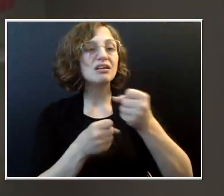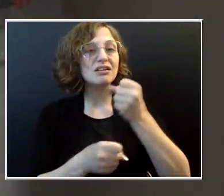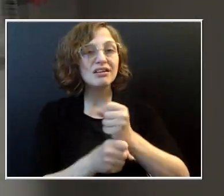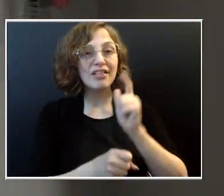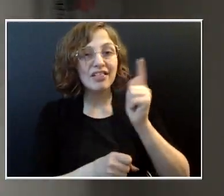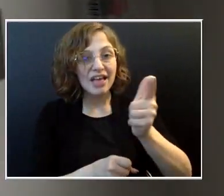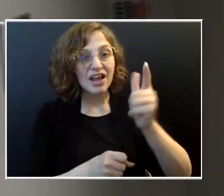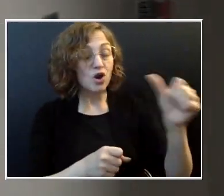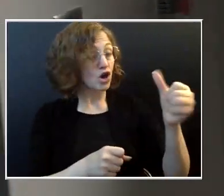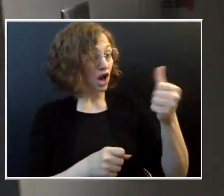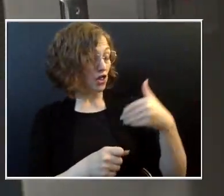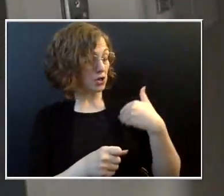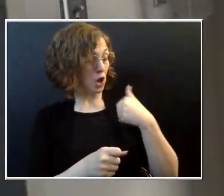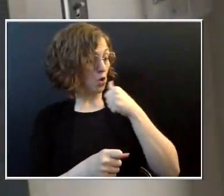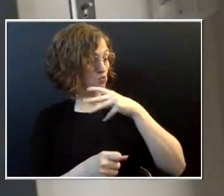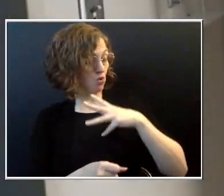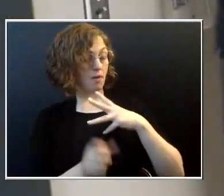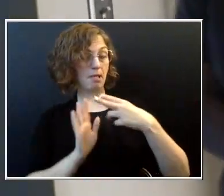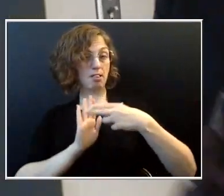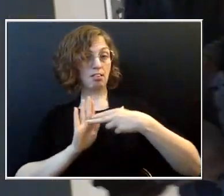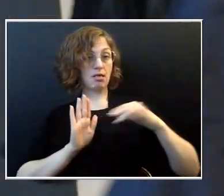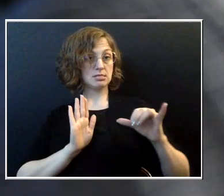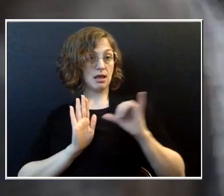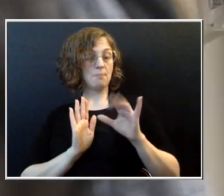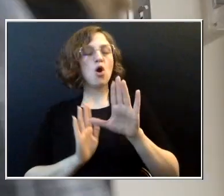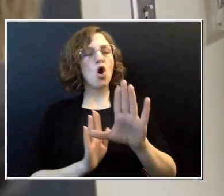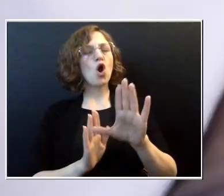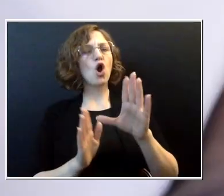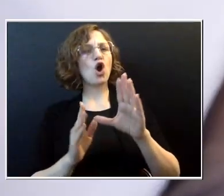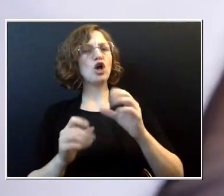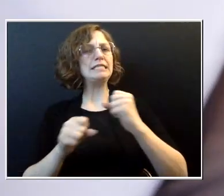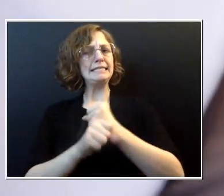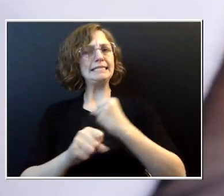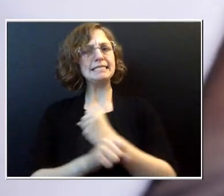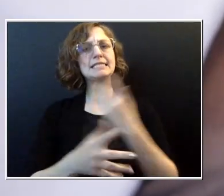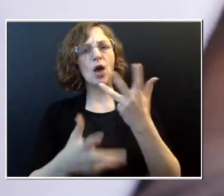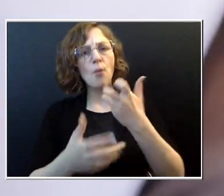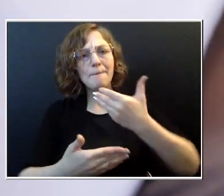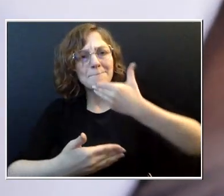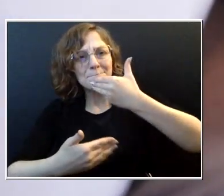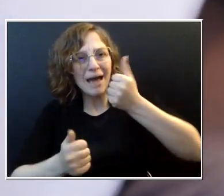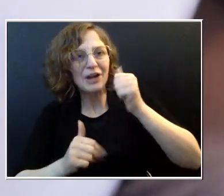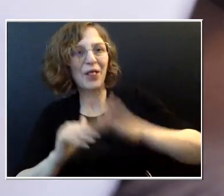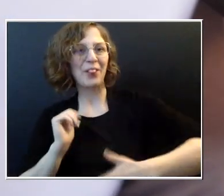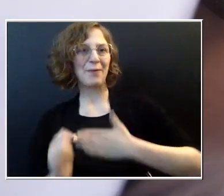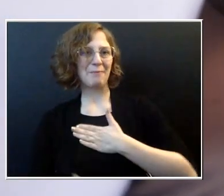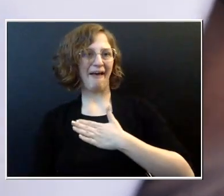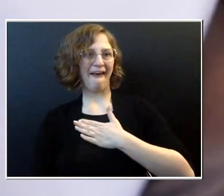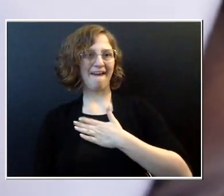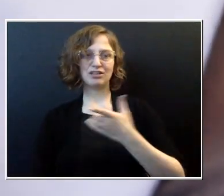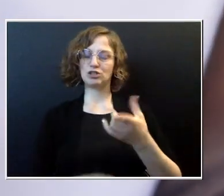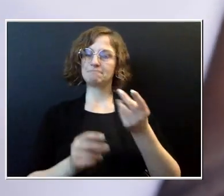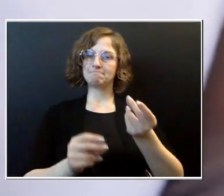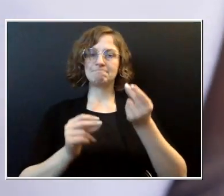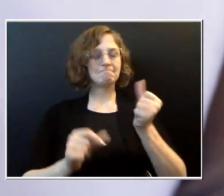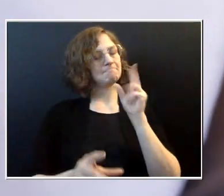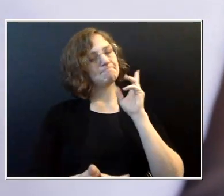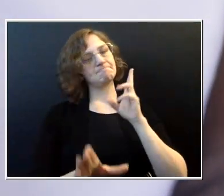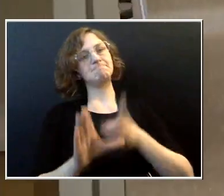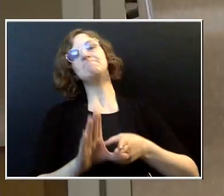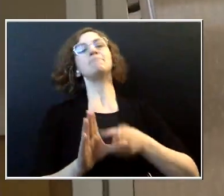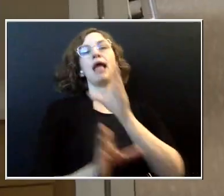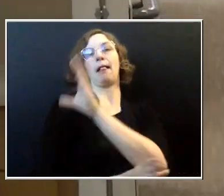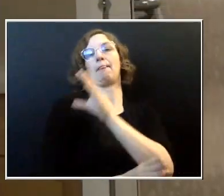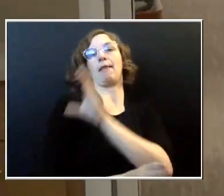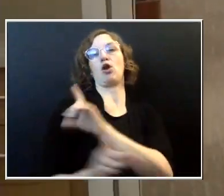diagnosis, the statistics that she reads are better and brighter. Lisa immediately entered into a clinical trial, something her breast oncologist at